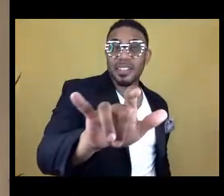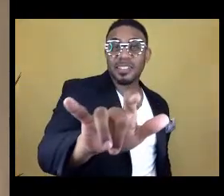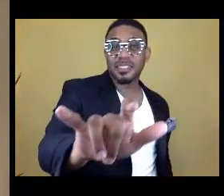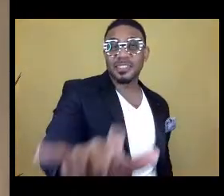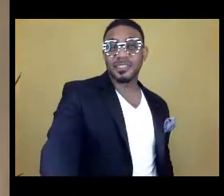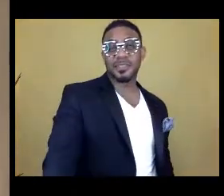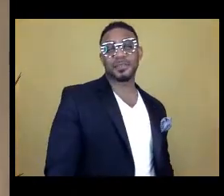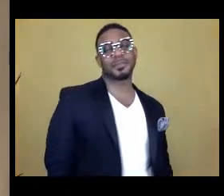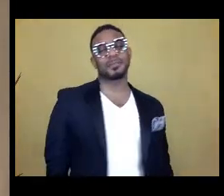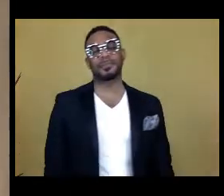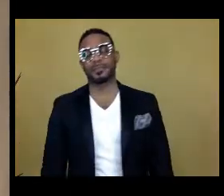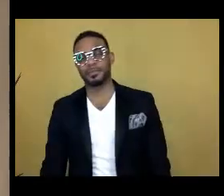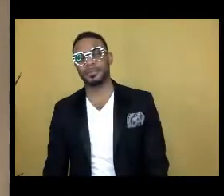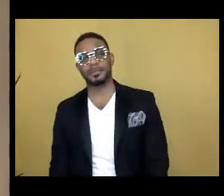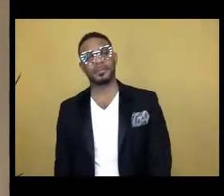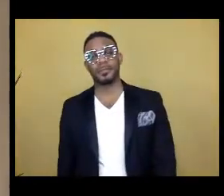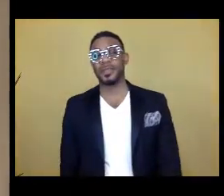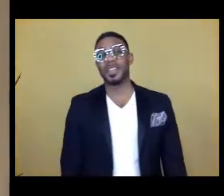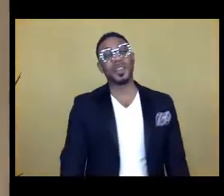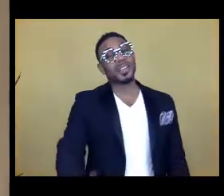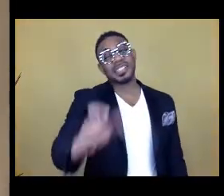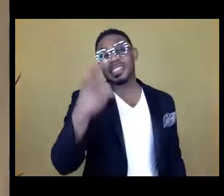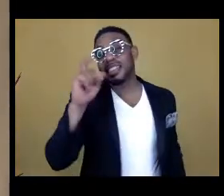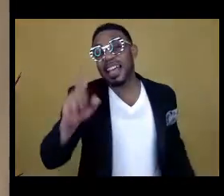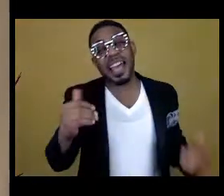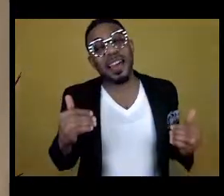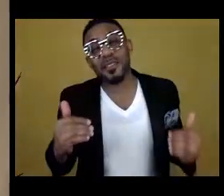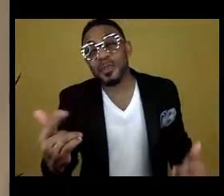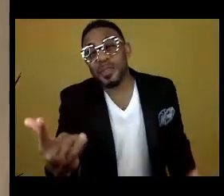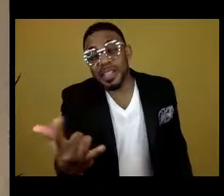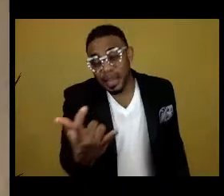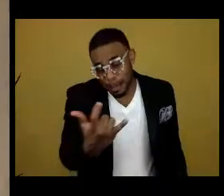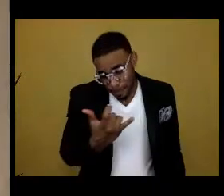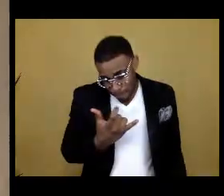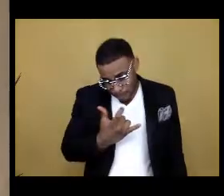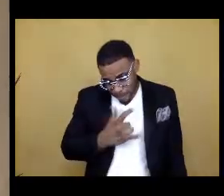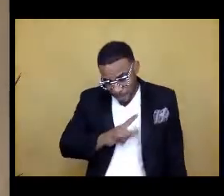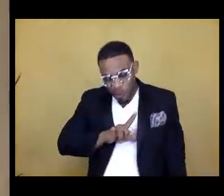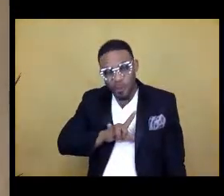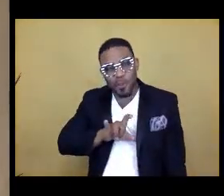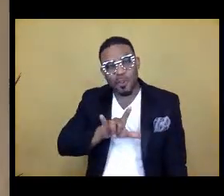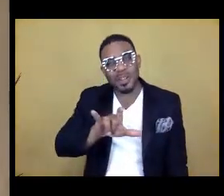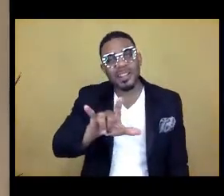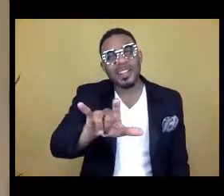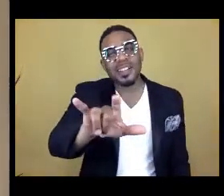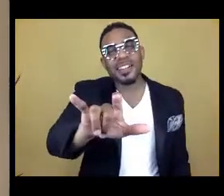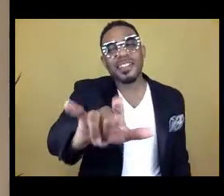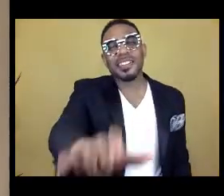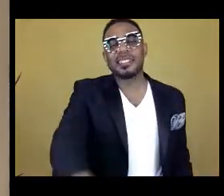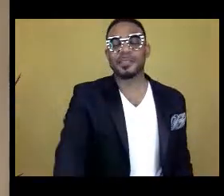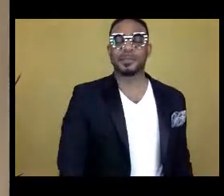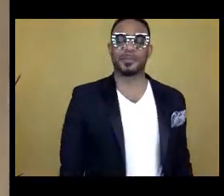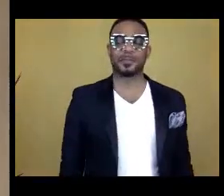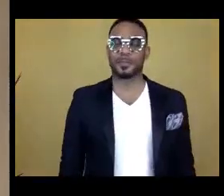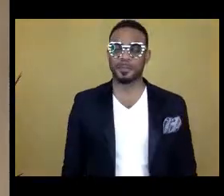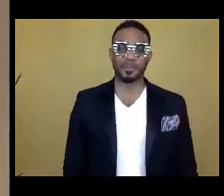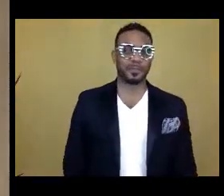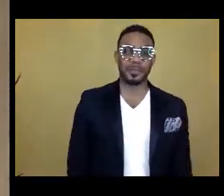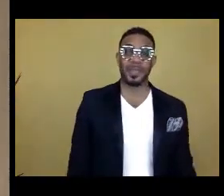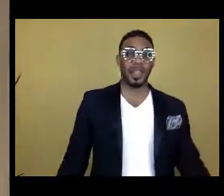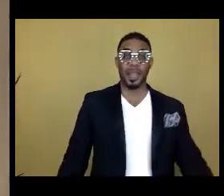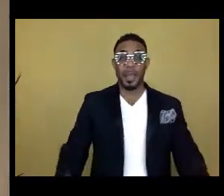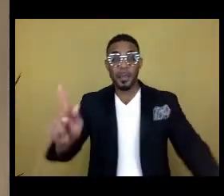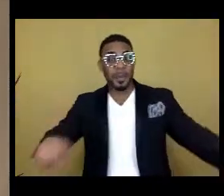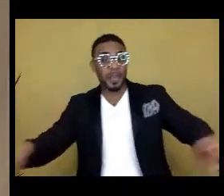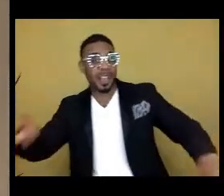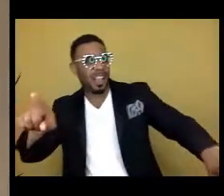love. You just have to love who you love. People